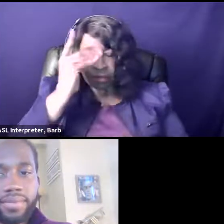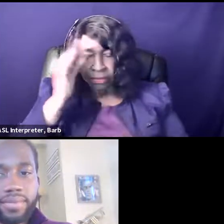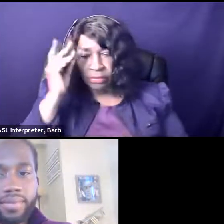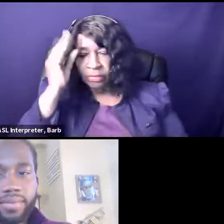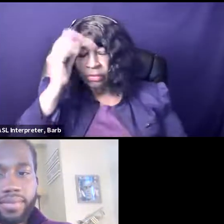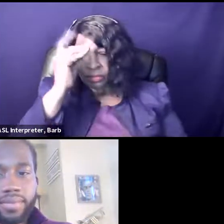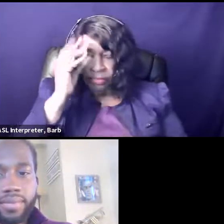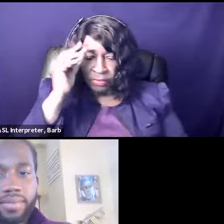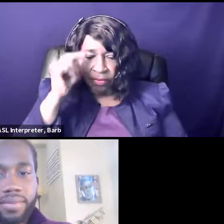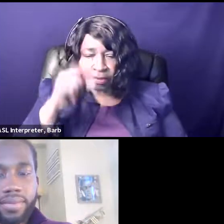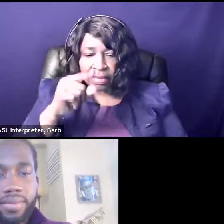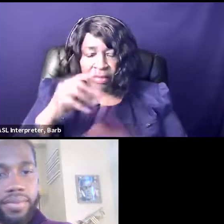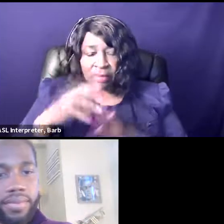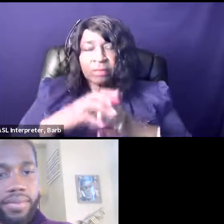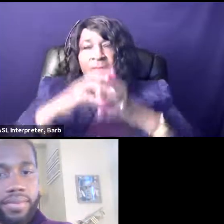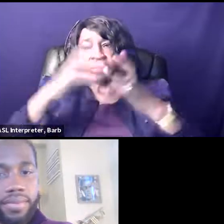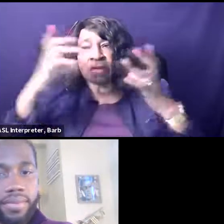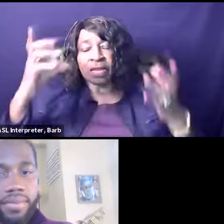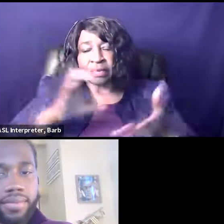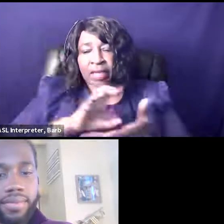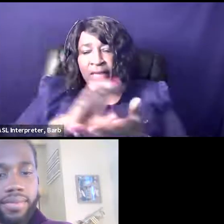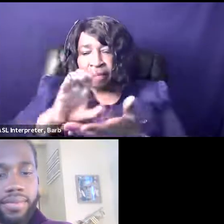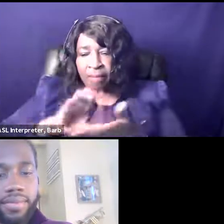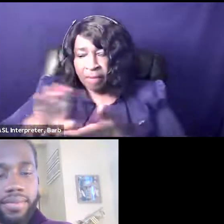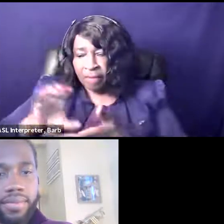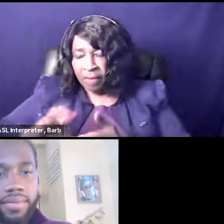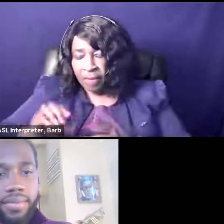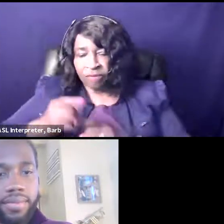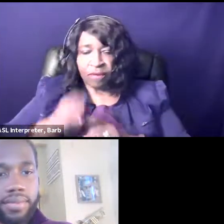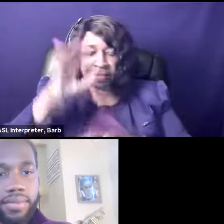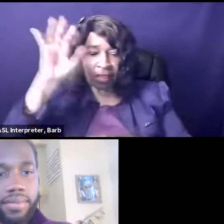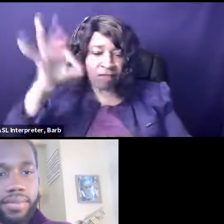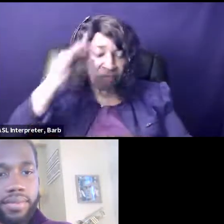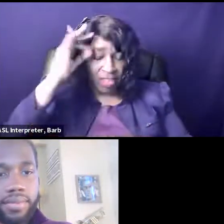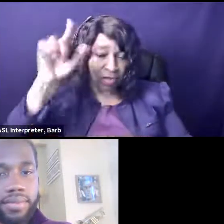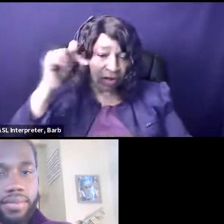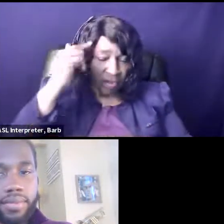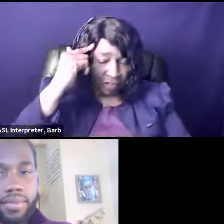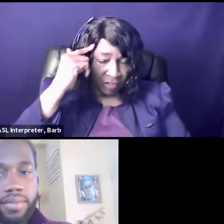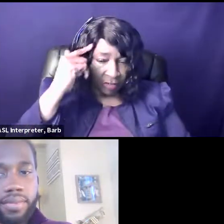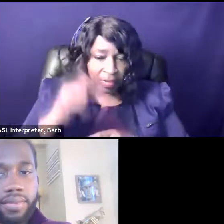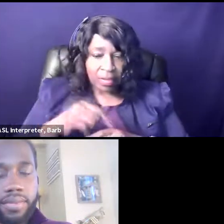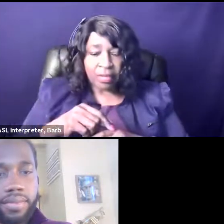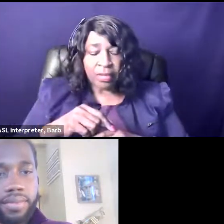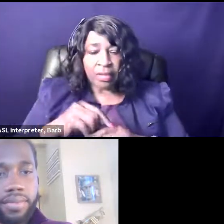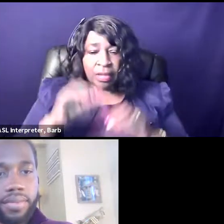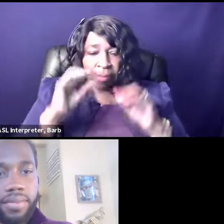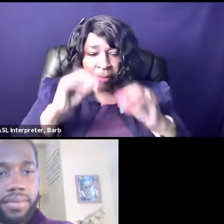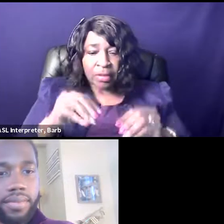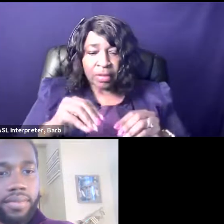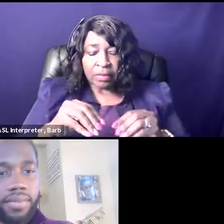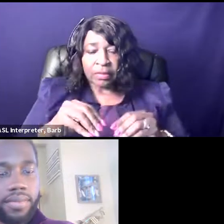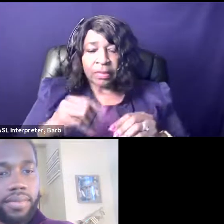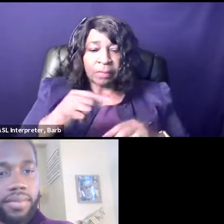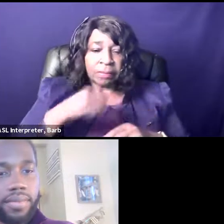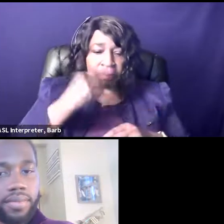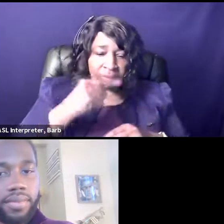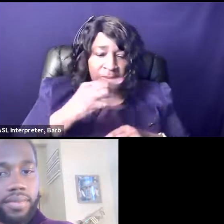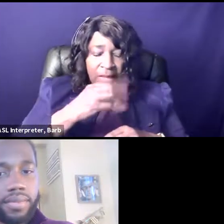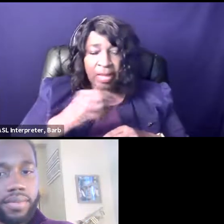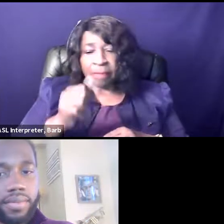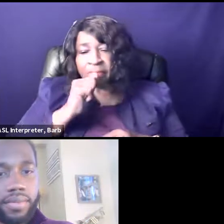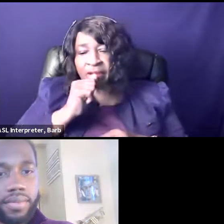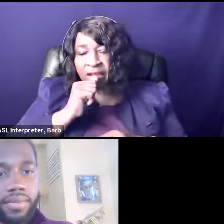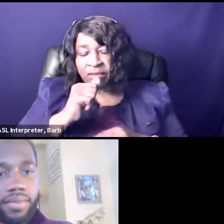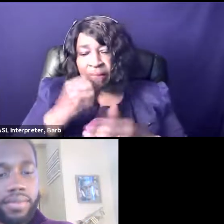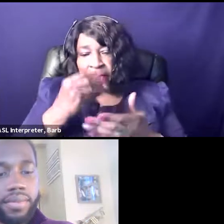massive investment from the federal government that leverages both public and private dollars to expand renewable energy, people need to be at the